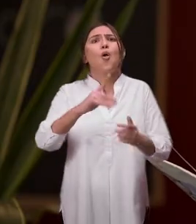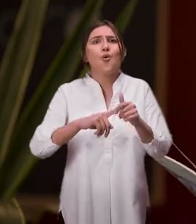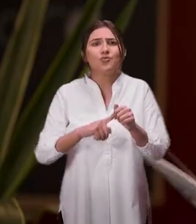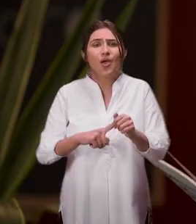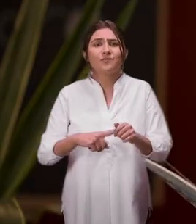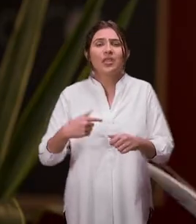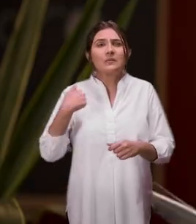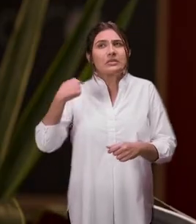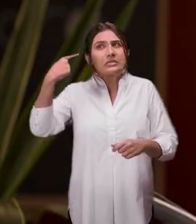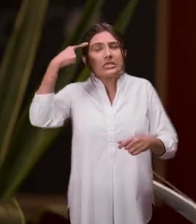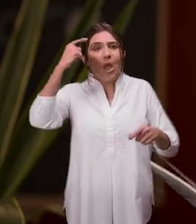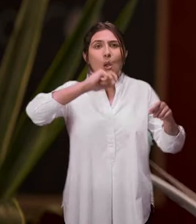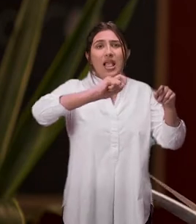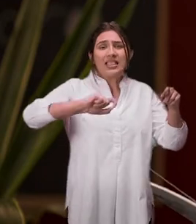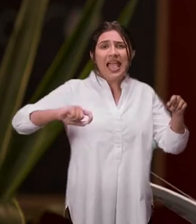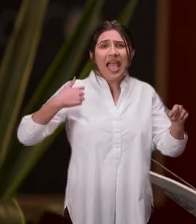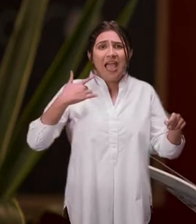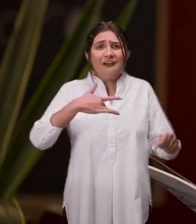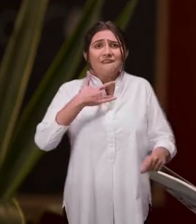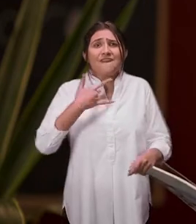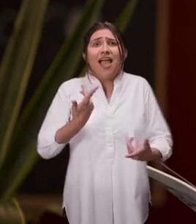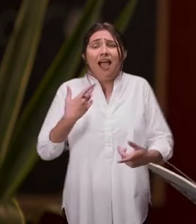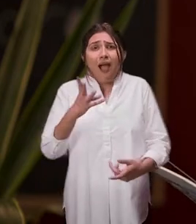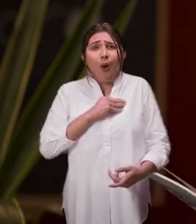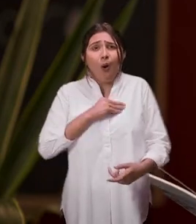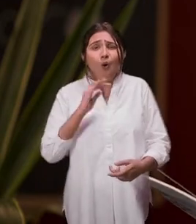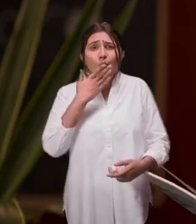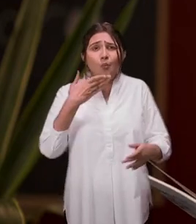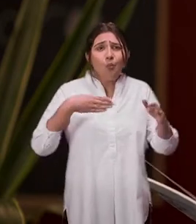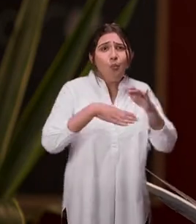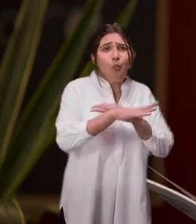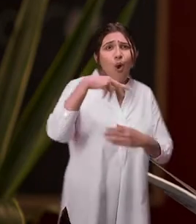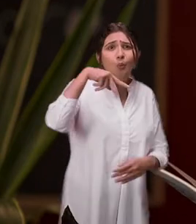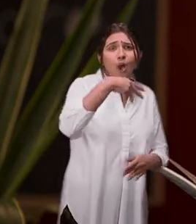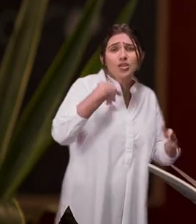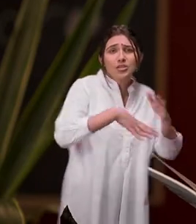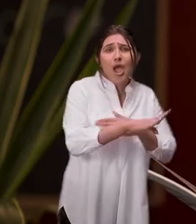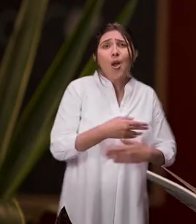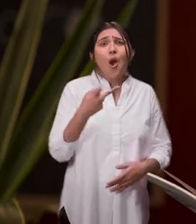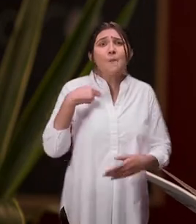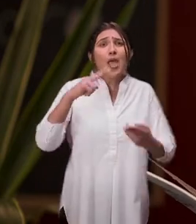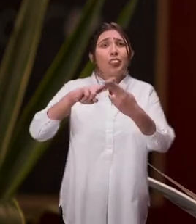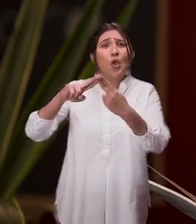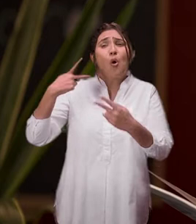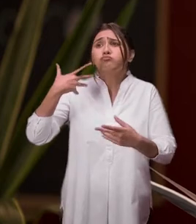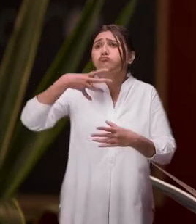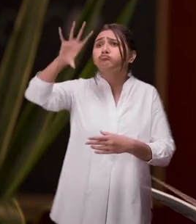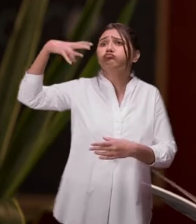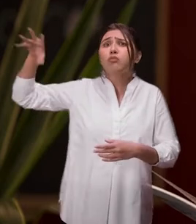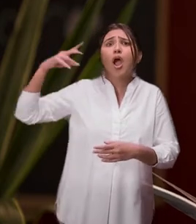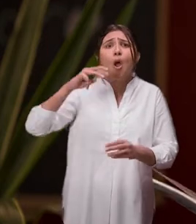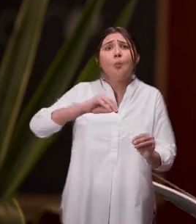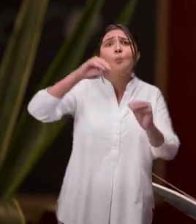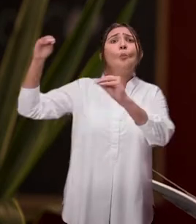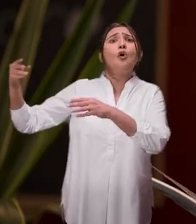Why not me? I wrote about what it felt like to be scared to walk to school and how some of my friends had